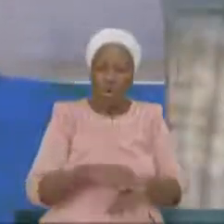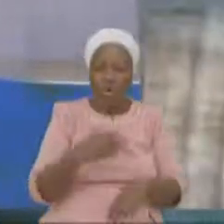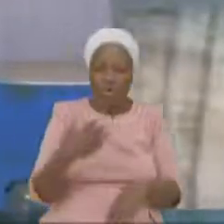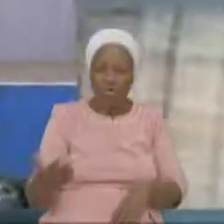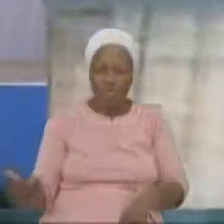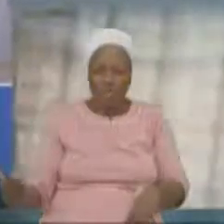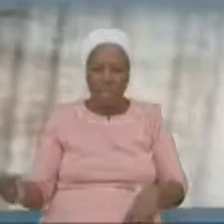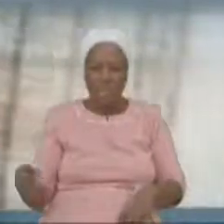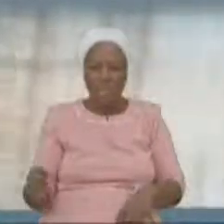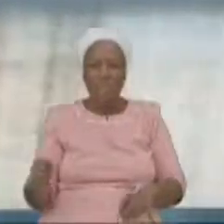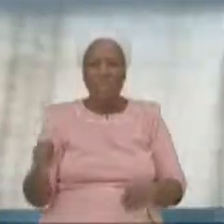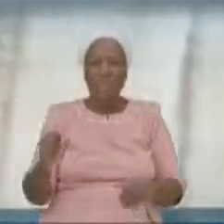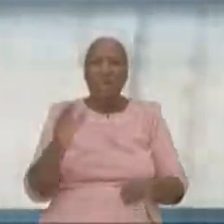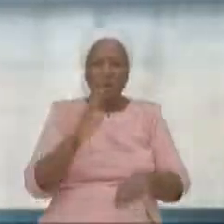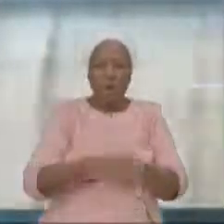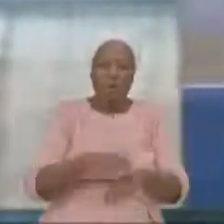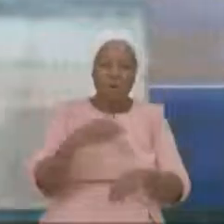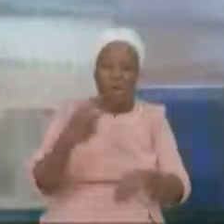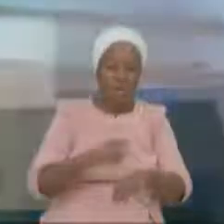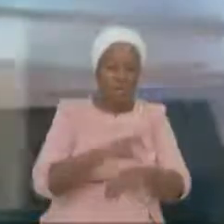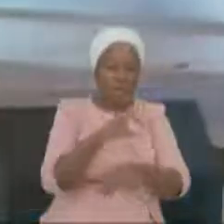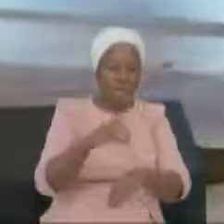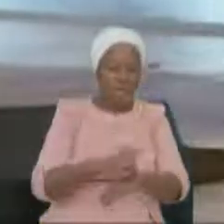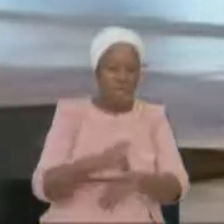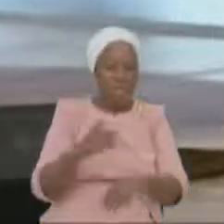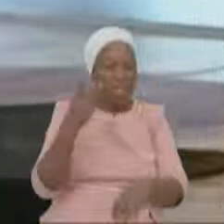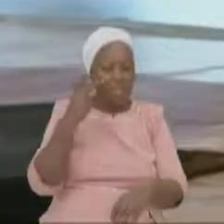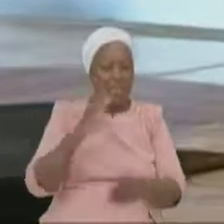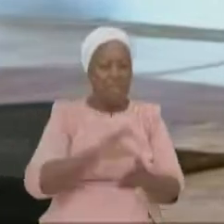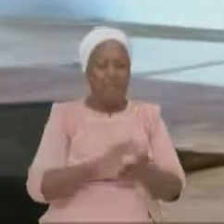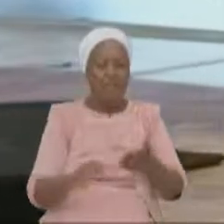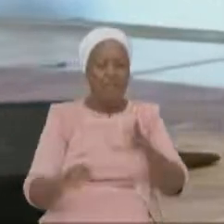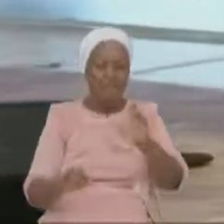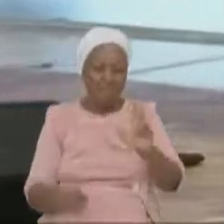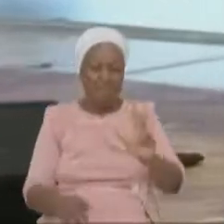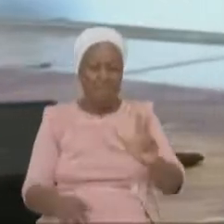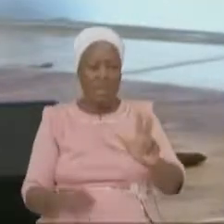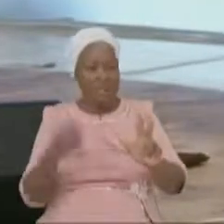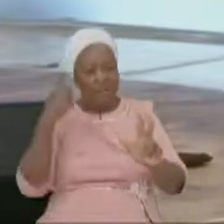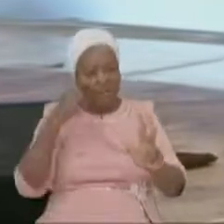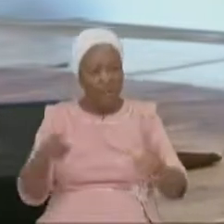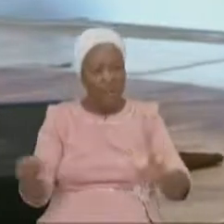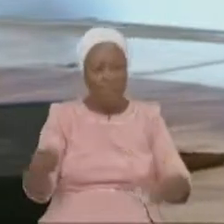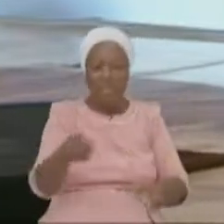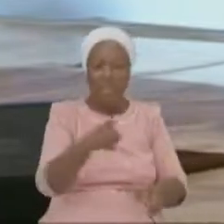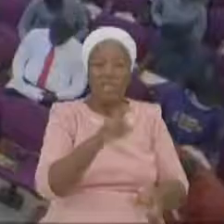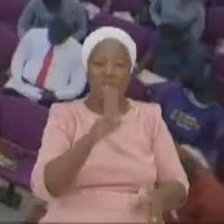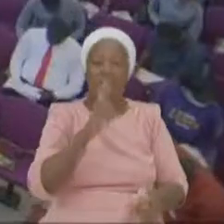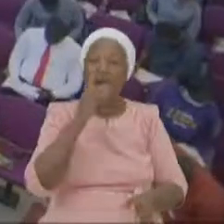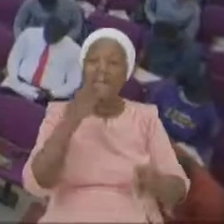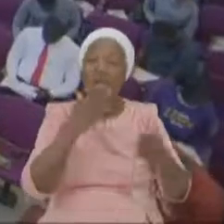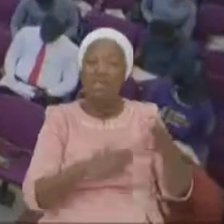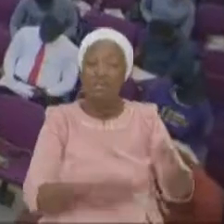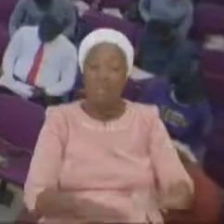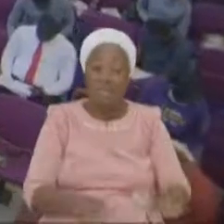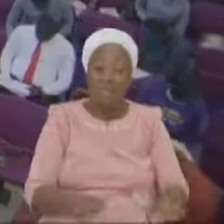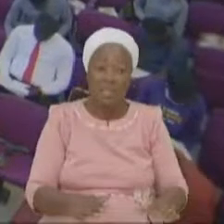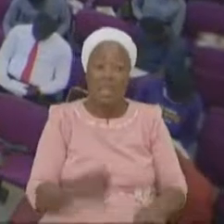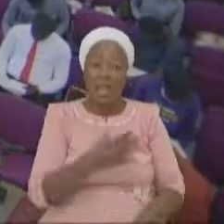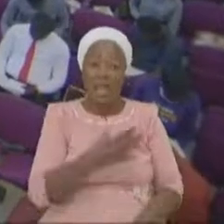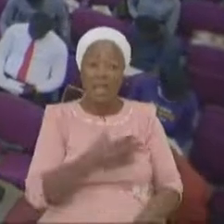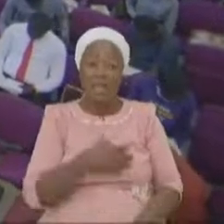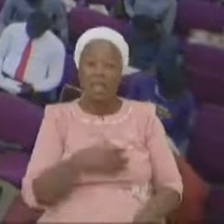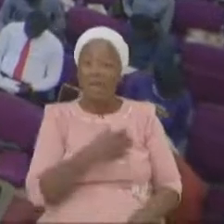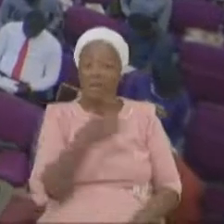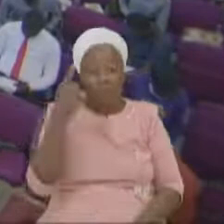on things on the earth. Look at verse 3. For ye are dead. For